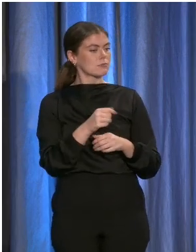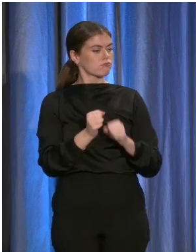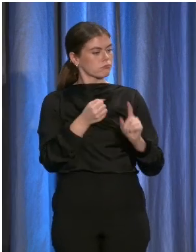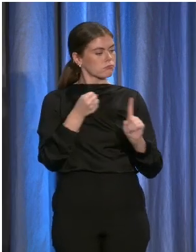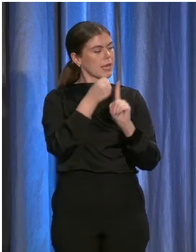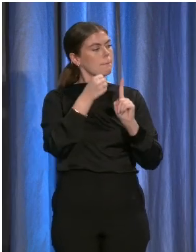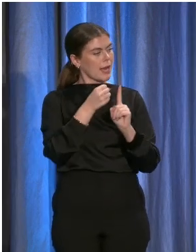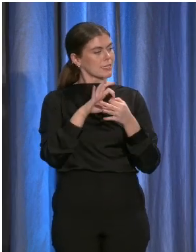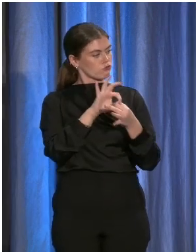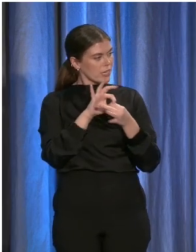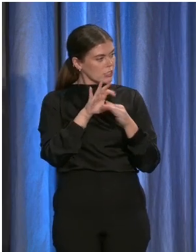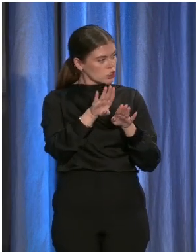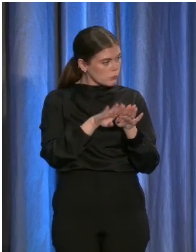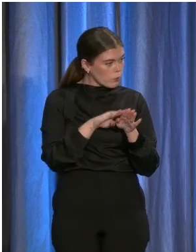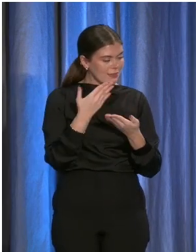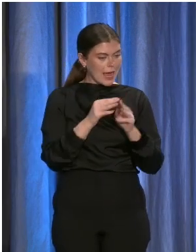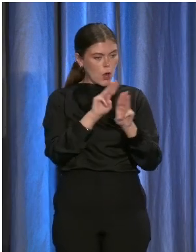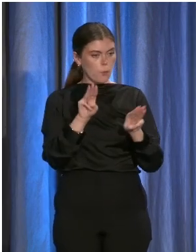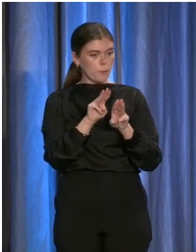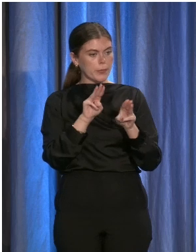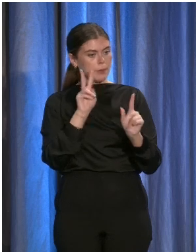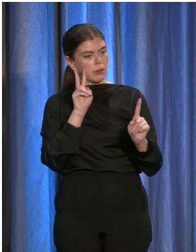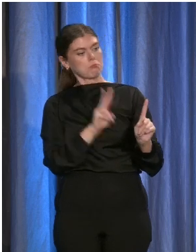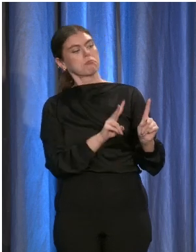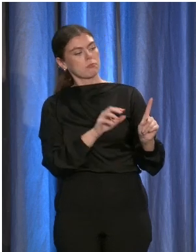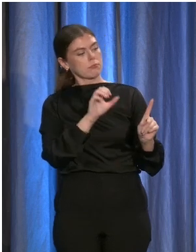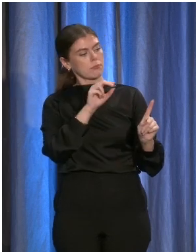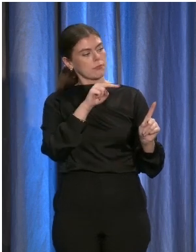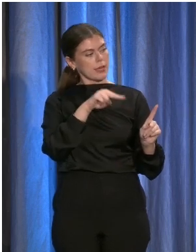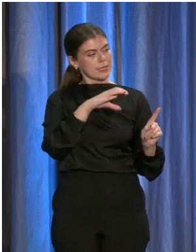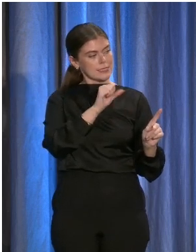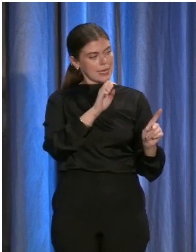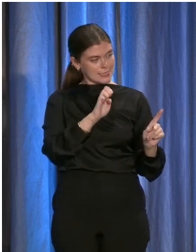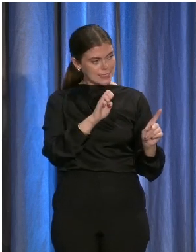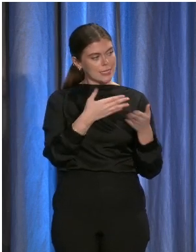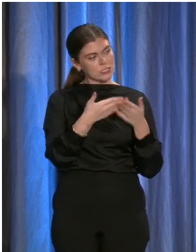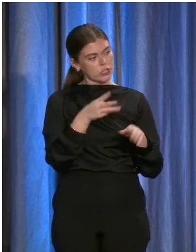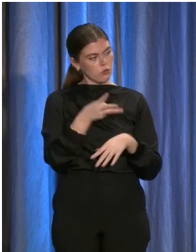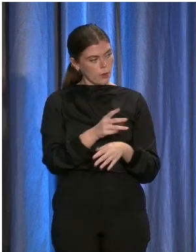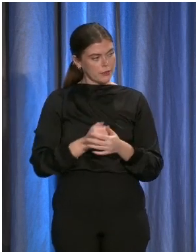a relationship with how people perceive the NCSE more generally.